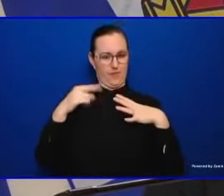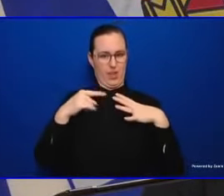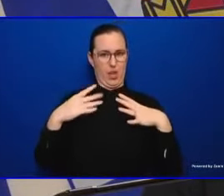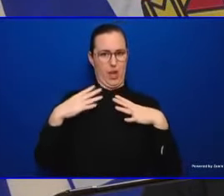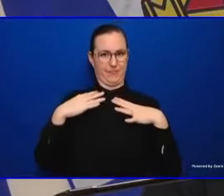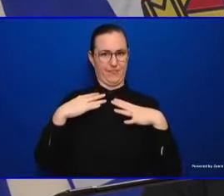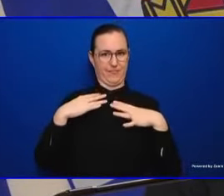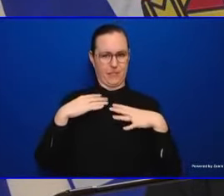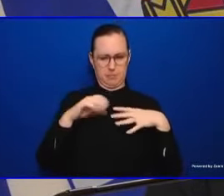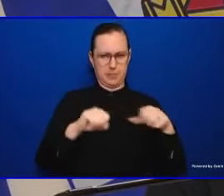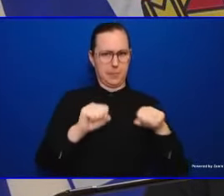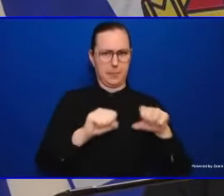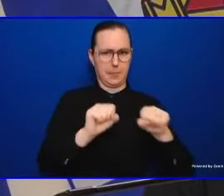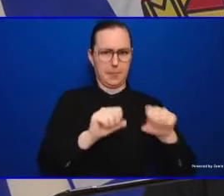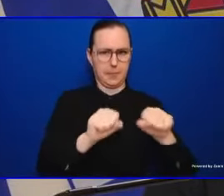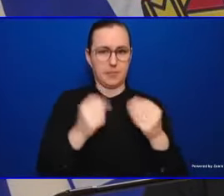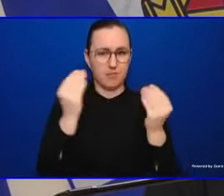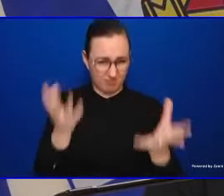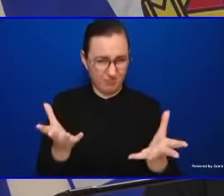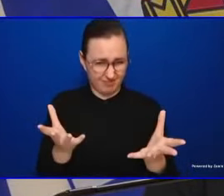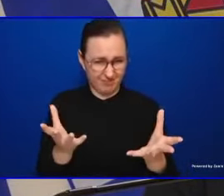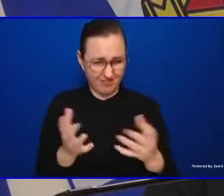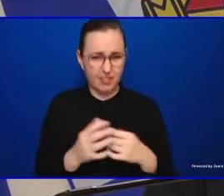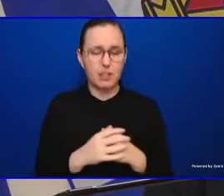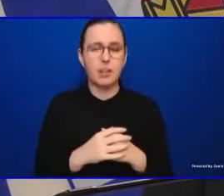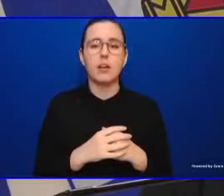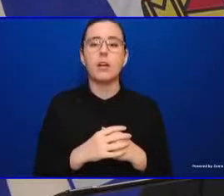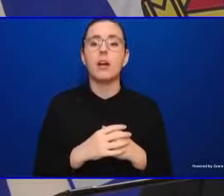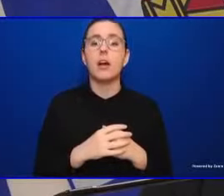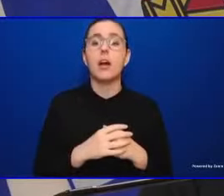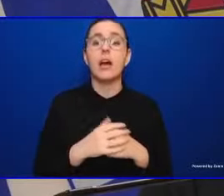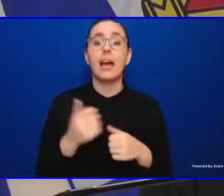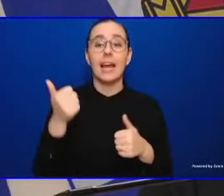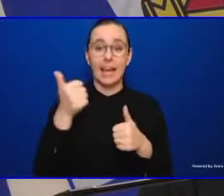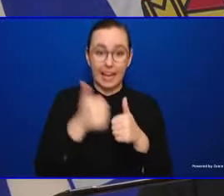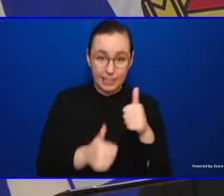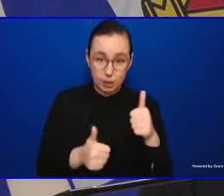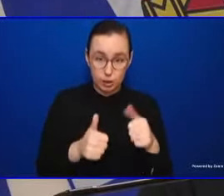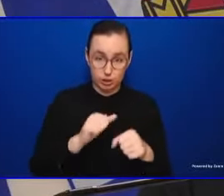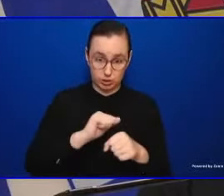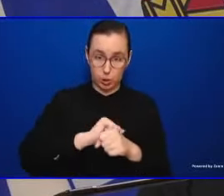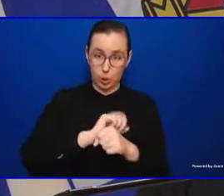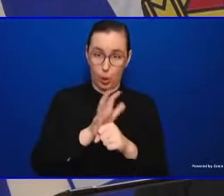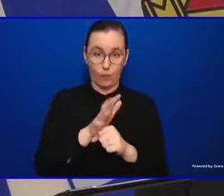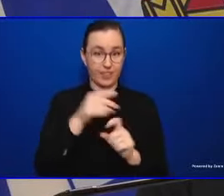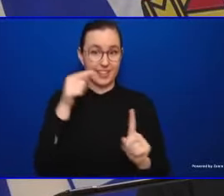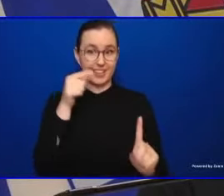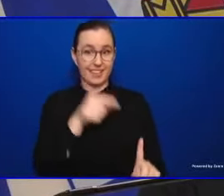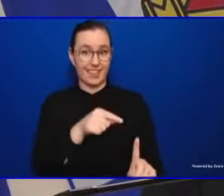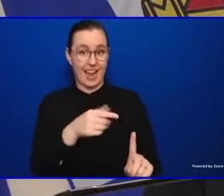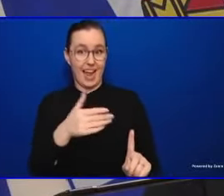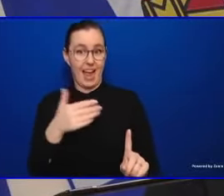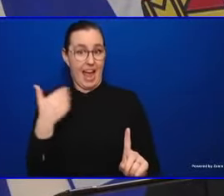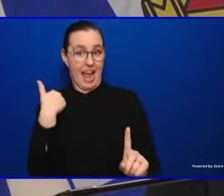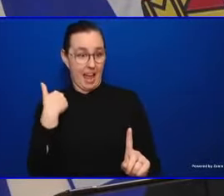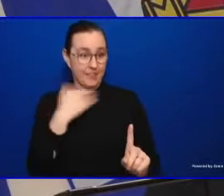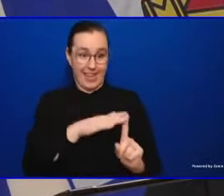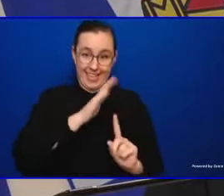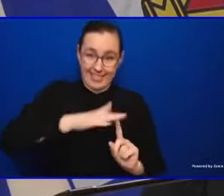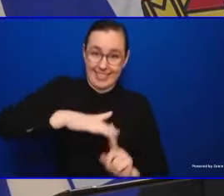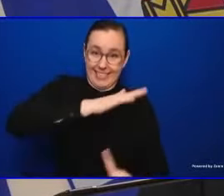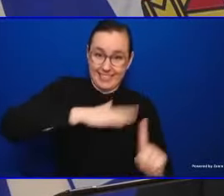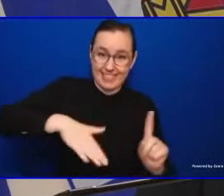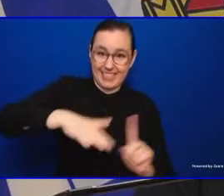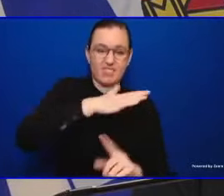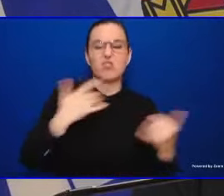and makes is not right now is those individual case exposures that were being